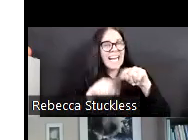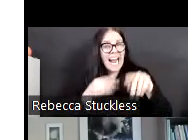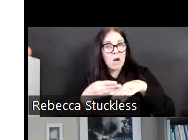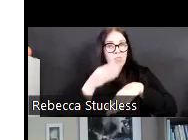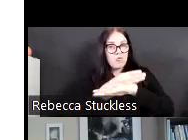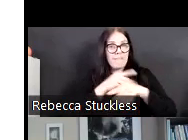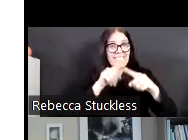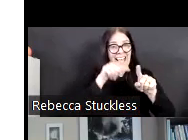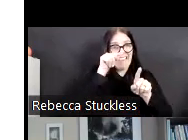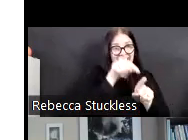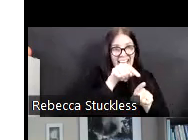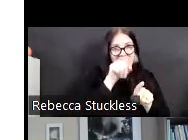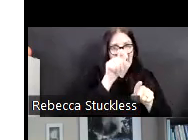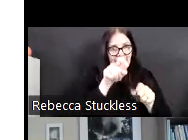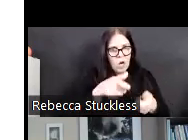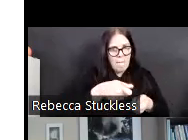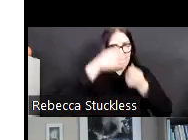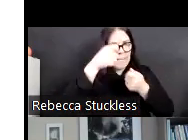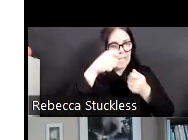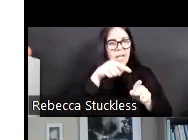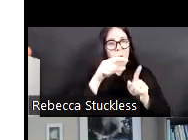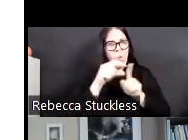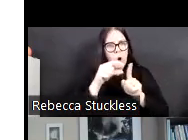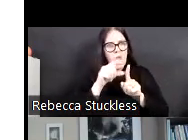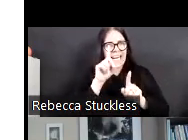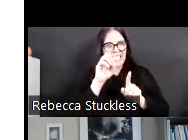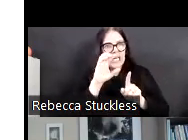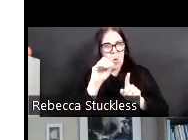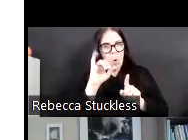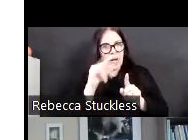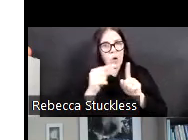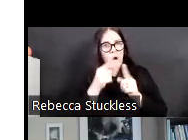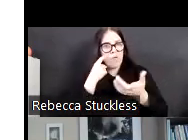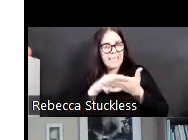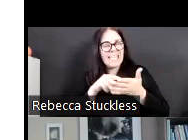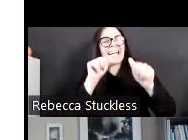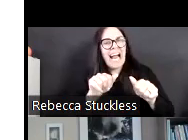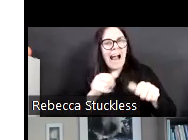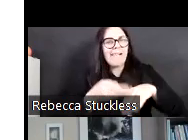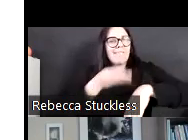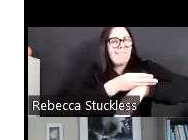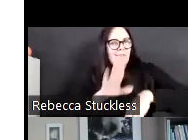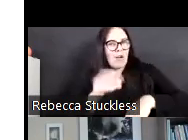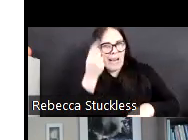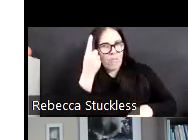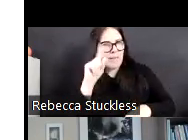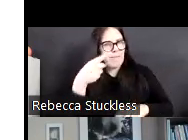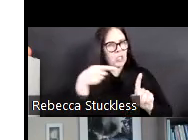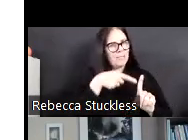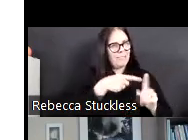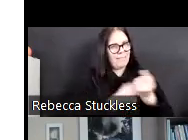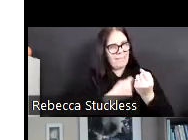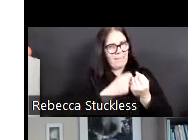a certain level. She had to have the decoding and word recognition to be able to improve in comprehension. So it's interesting, it will be interesting to see